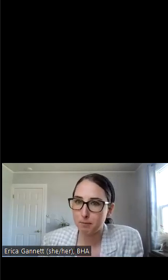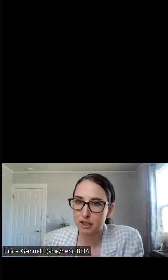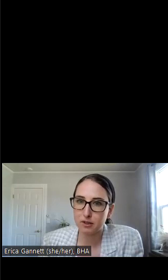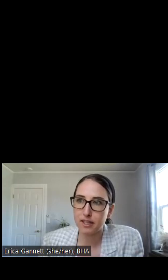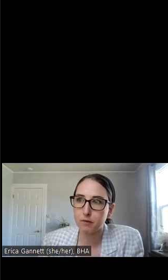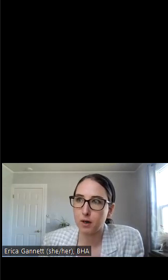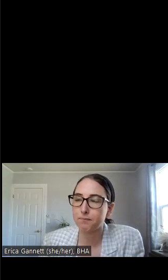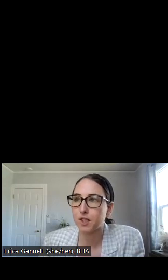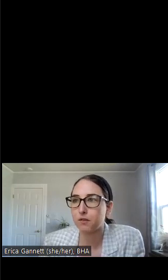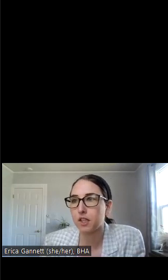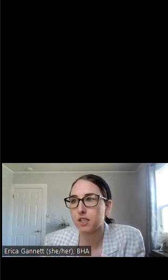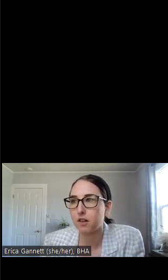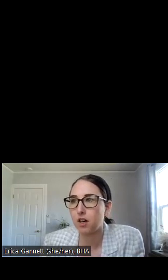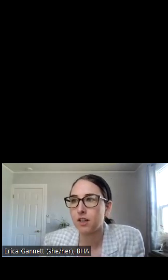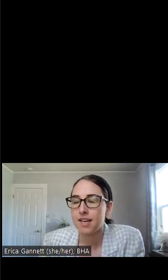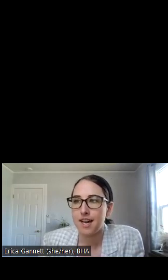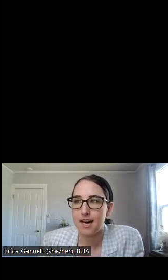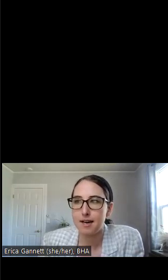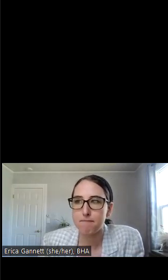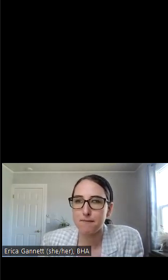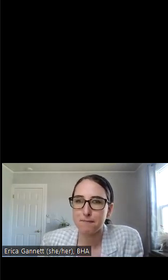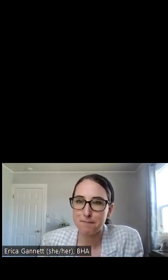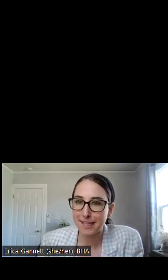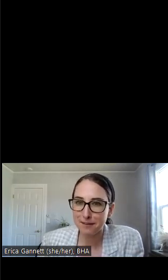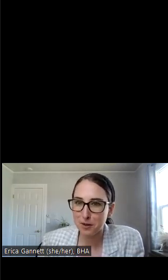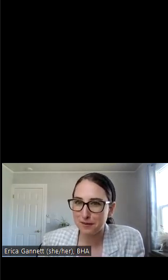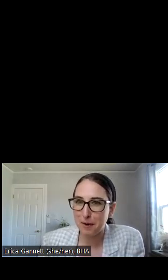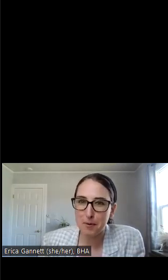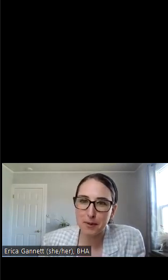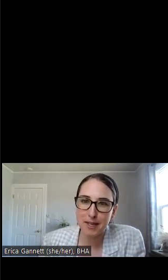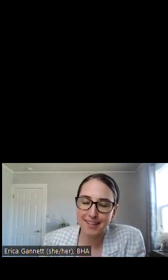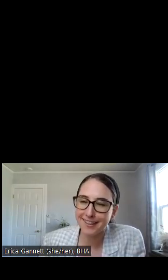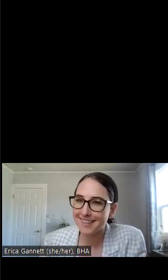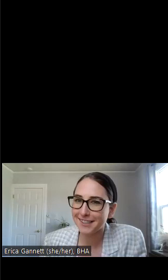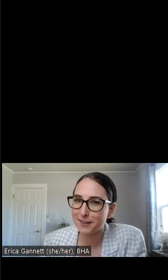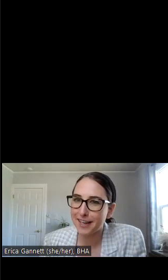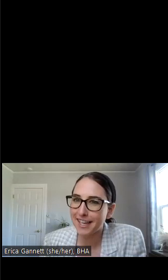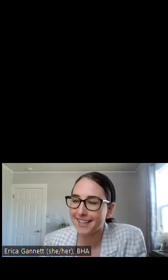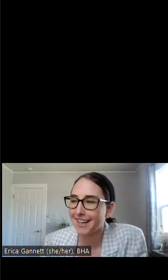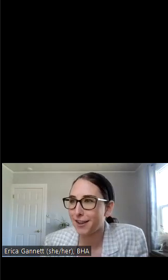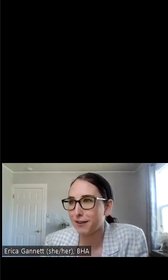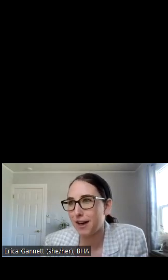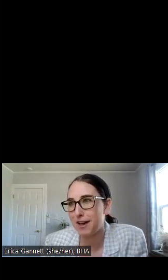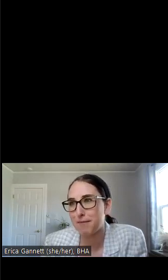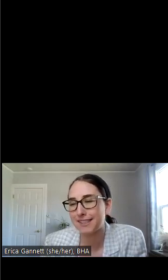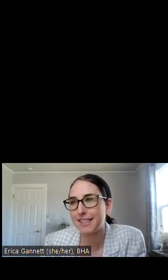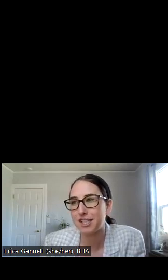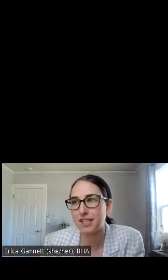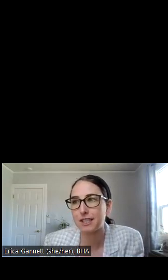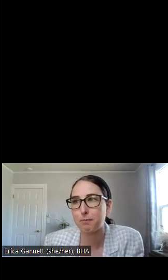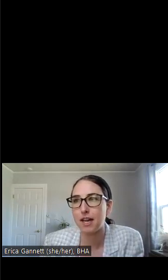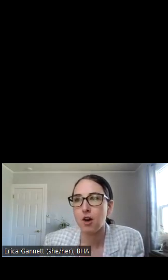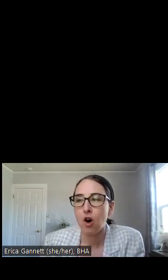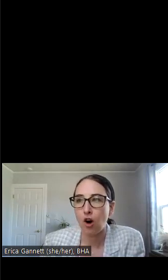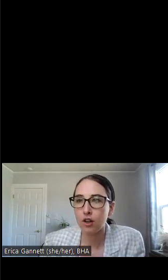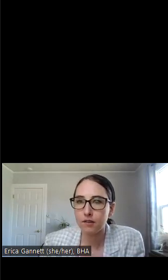of chapters 3 and 4. So first of all, many of you have probably heard this already in other